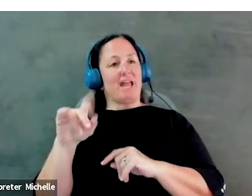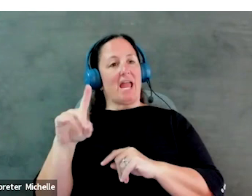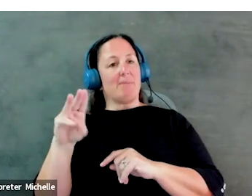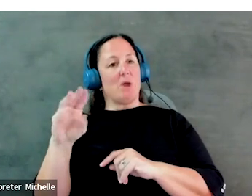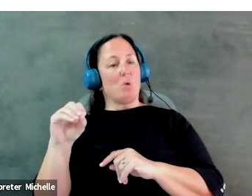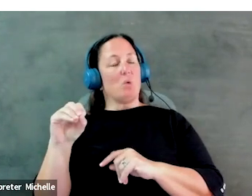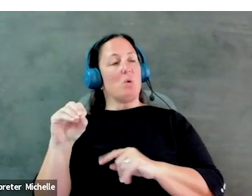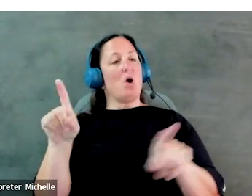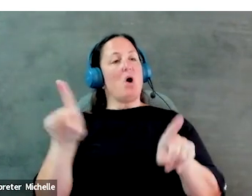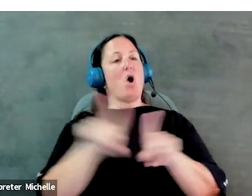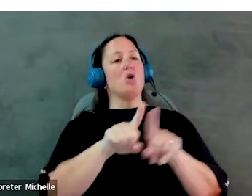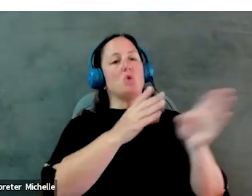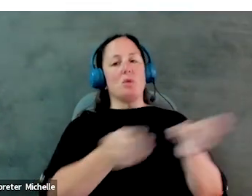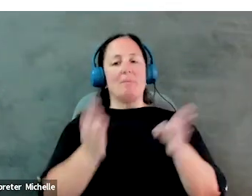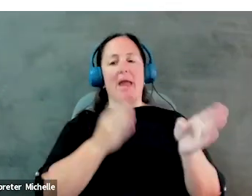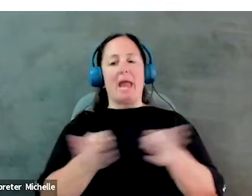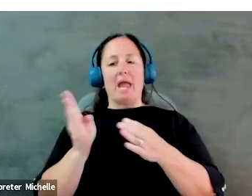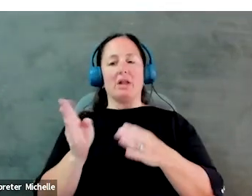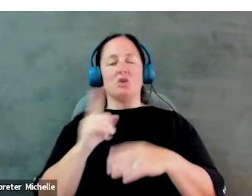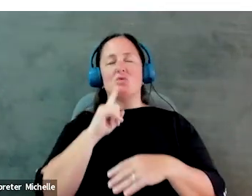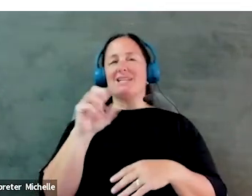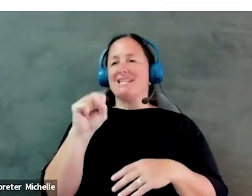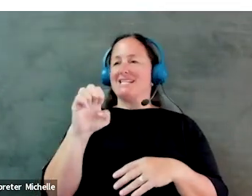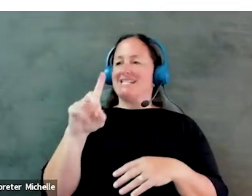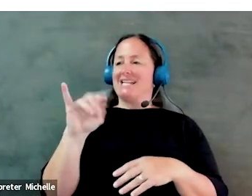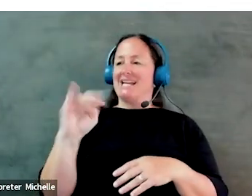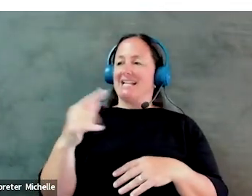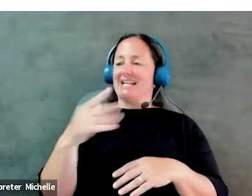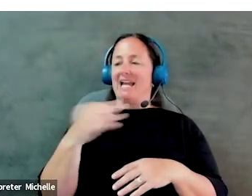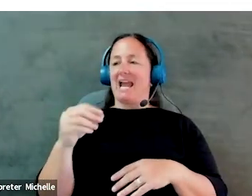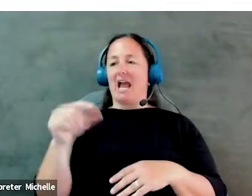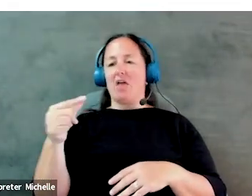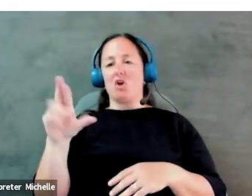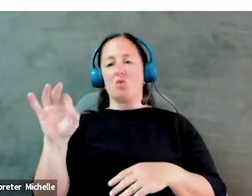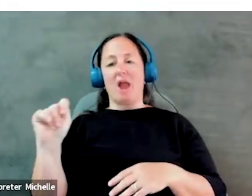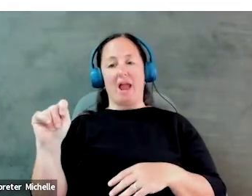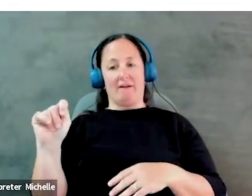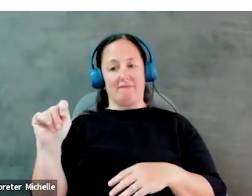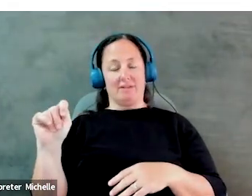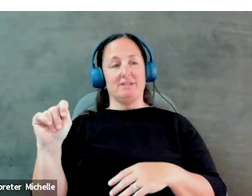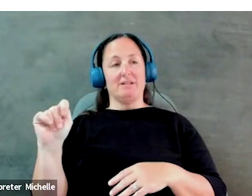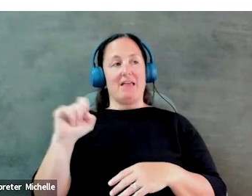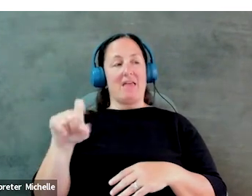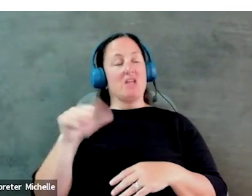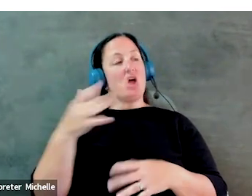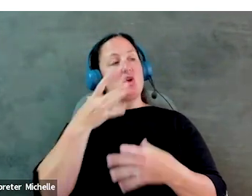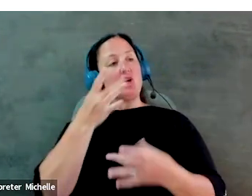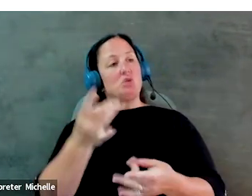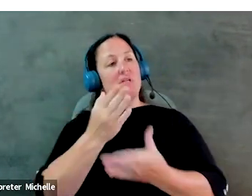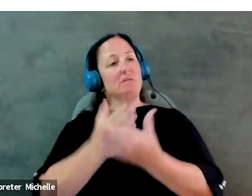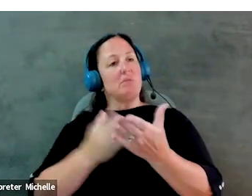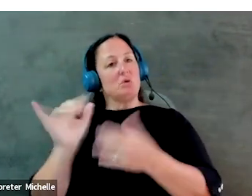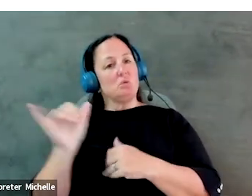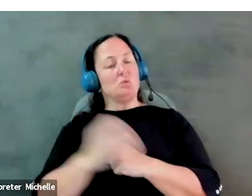cadmium, and also the pattern, or actually the seedling and the graft. That's another